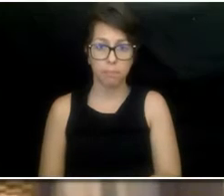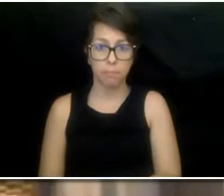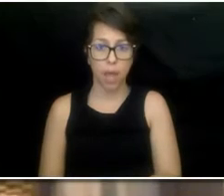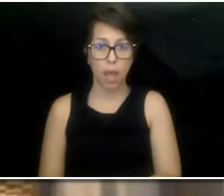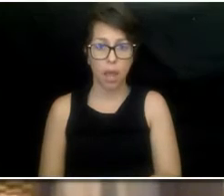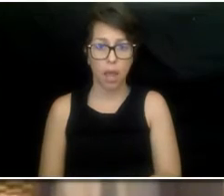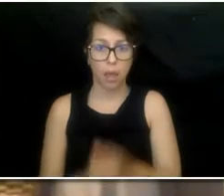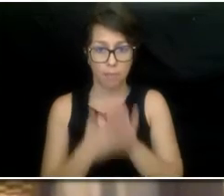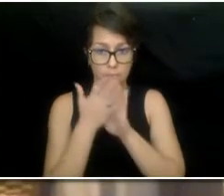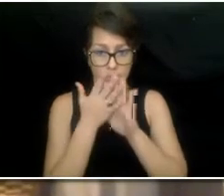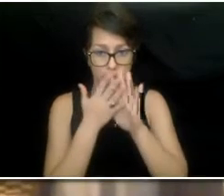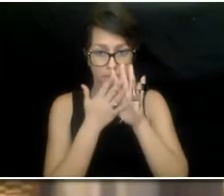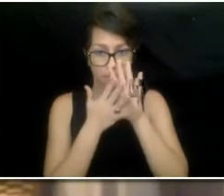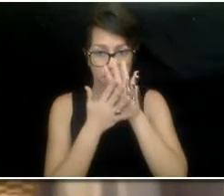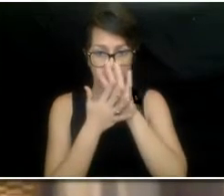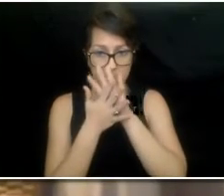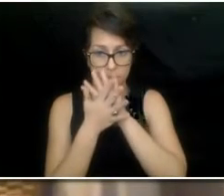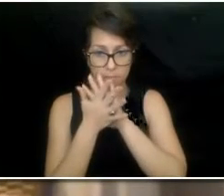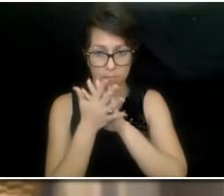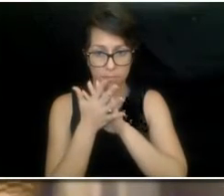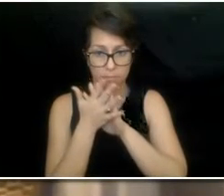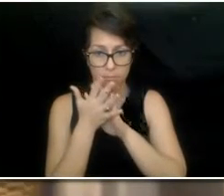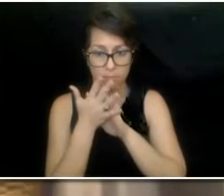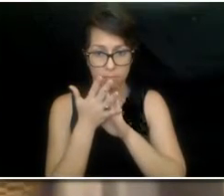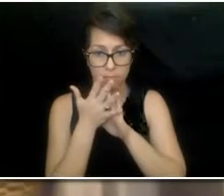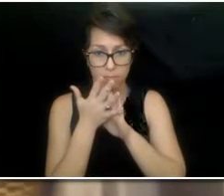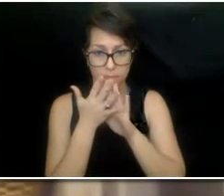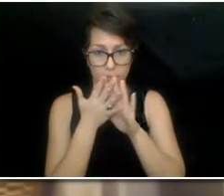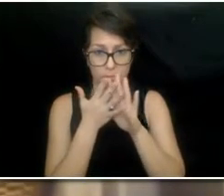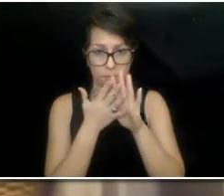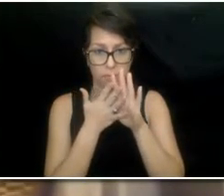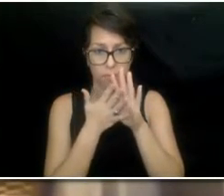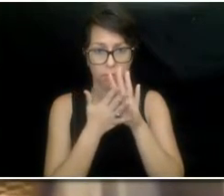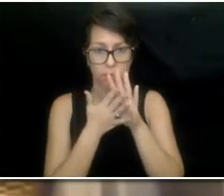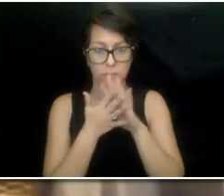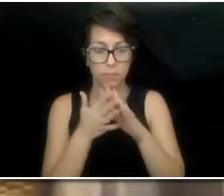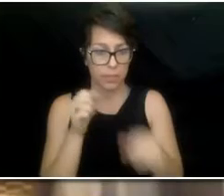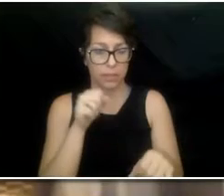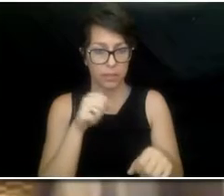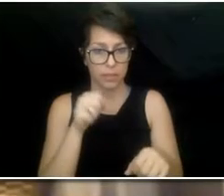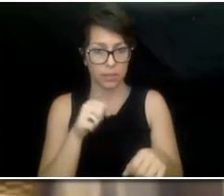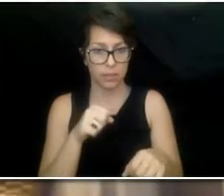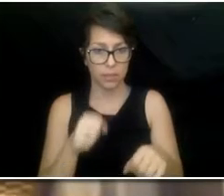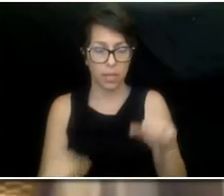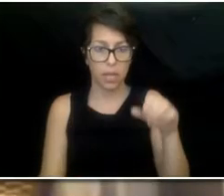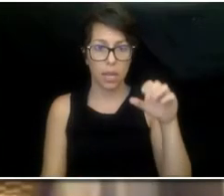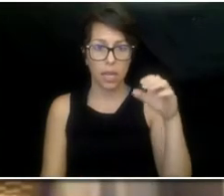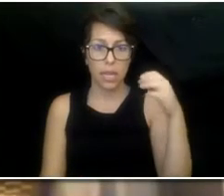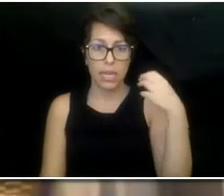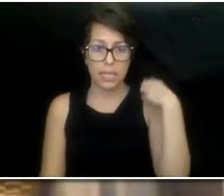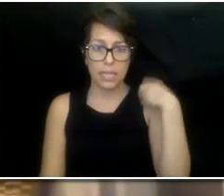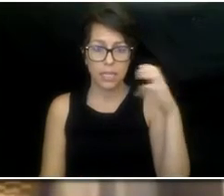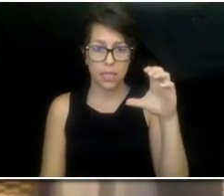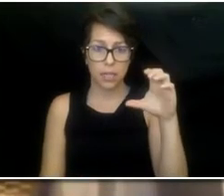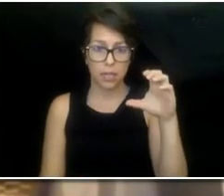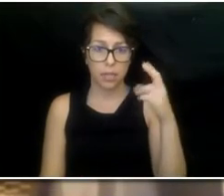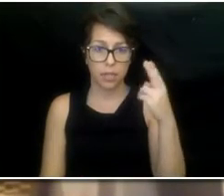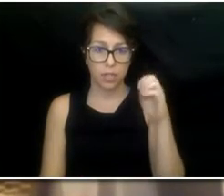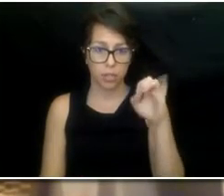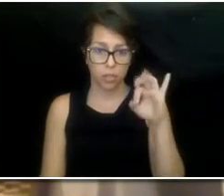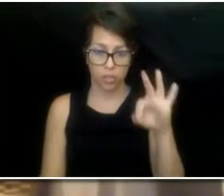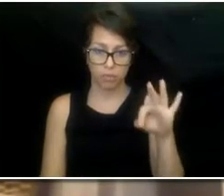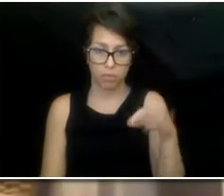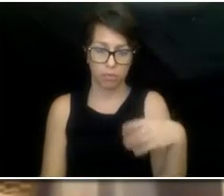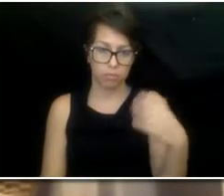white I I did okay thank you assistant deputy commissioner for legal Affairs Ole trovi from